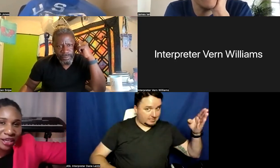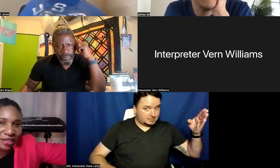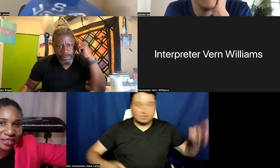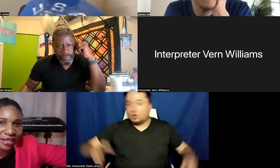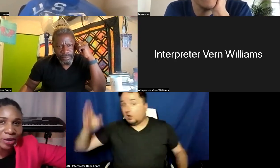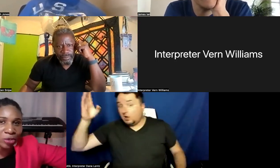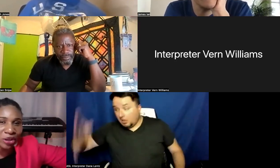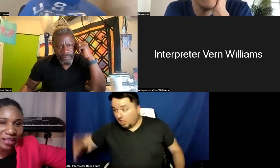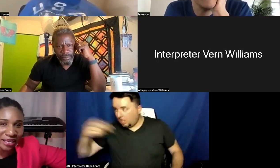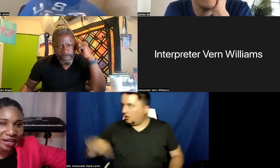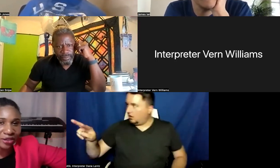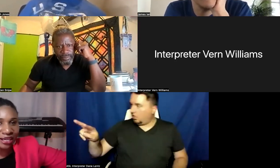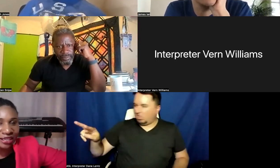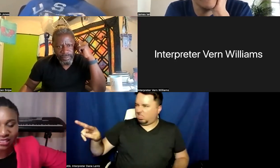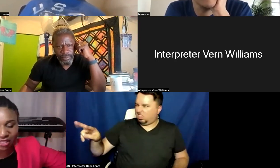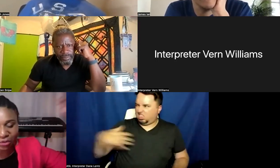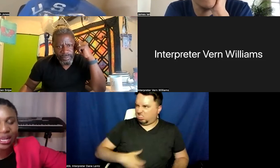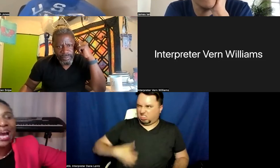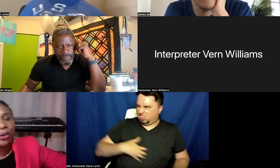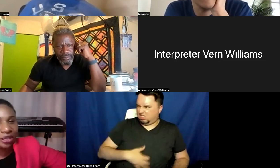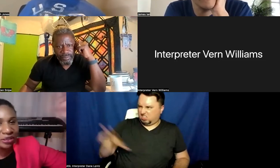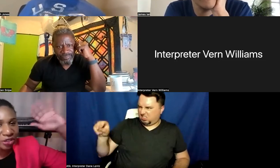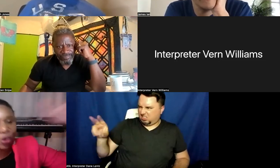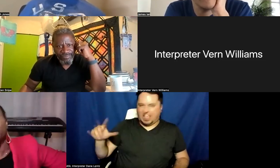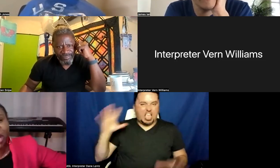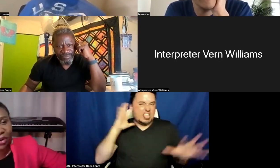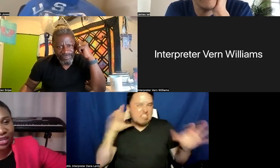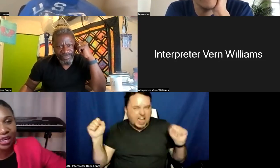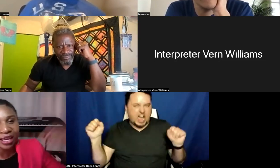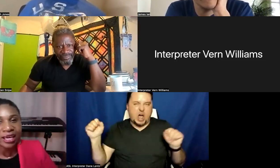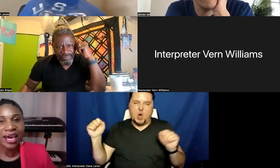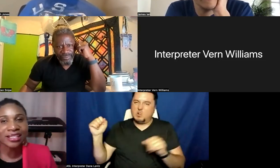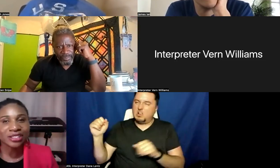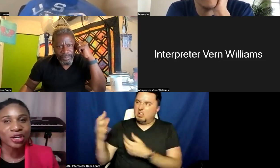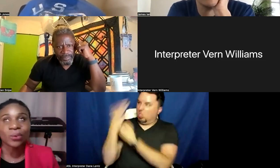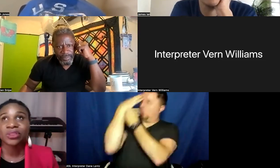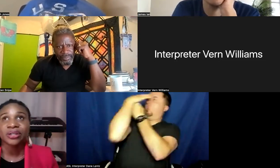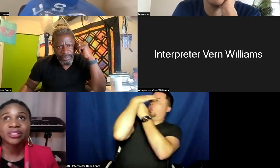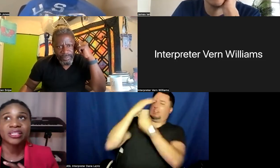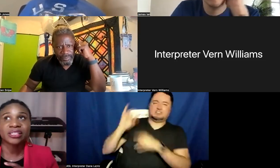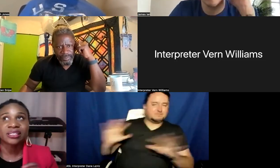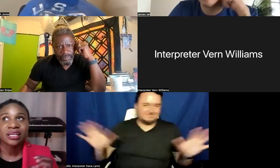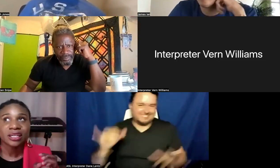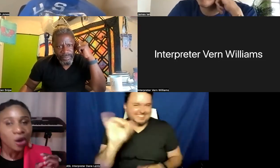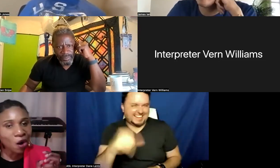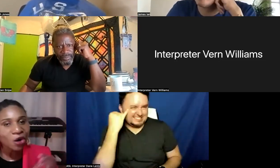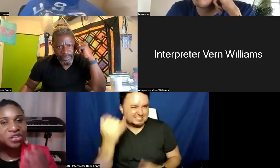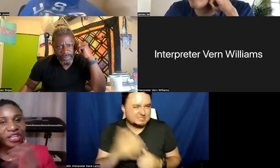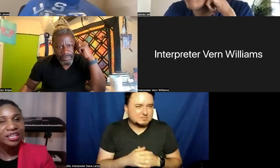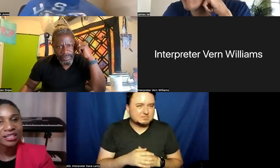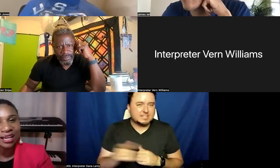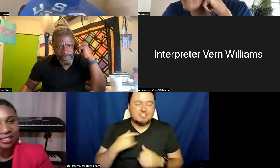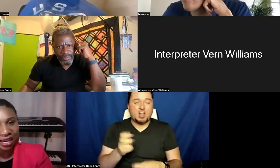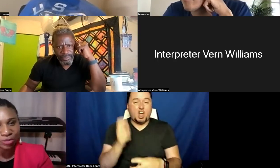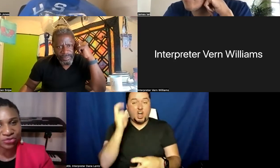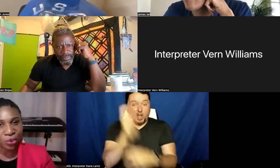completely undesirable on the other end, as, loud and, overbearing. And so there's this hard need